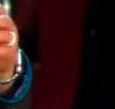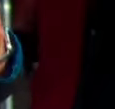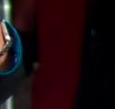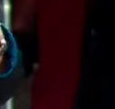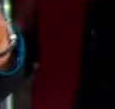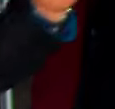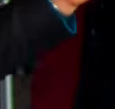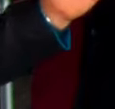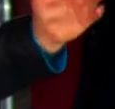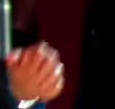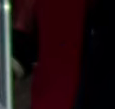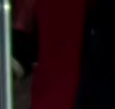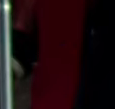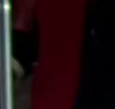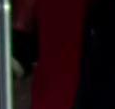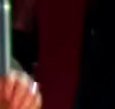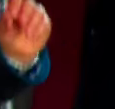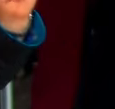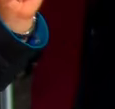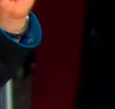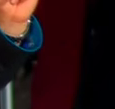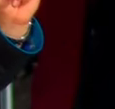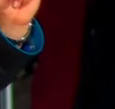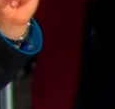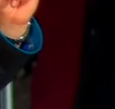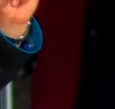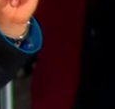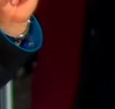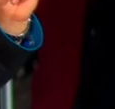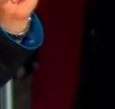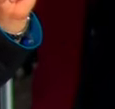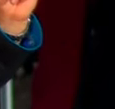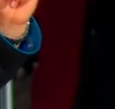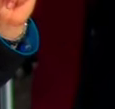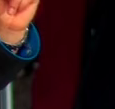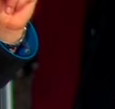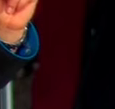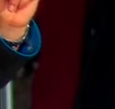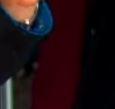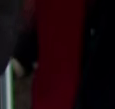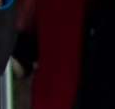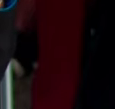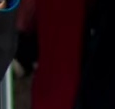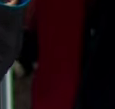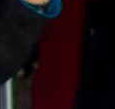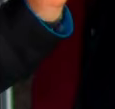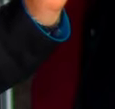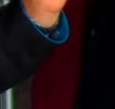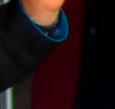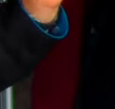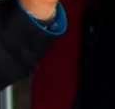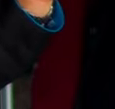sectors. As Nolene said, it has to be across all the sectors. And the one other thing I'll add is, if you want to be a part of this group, come and see